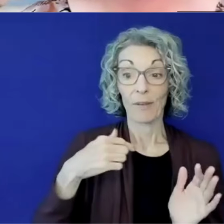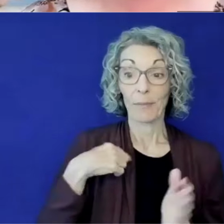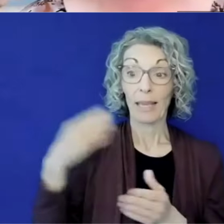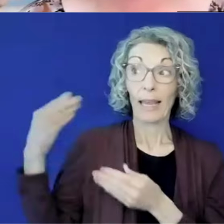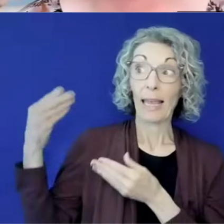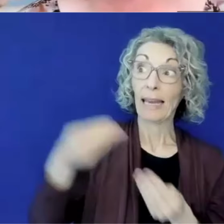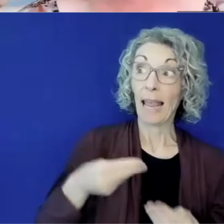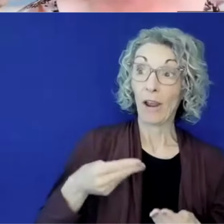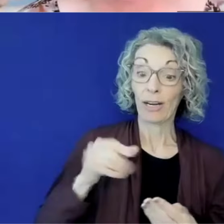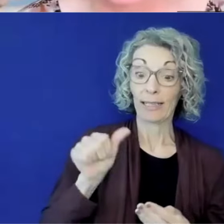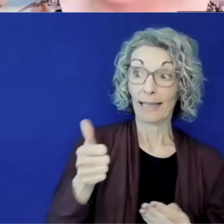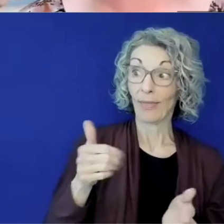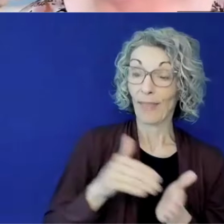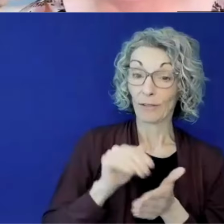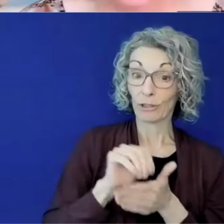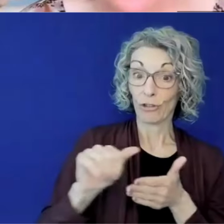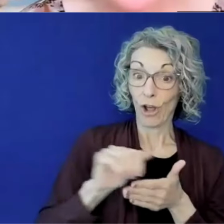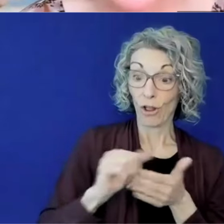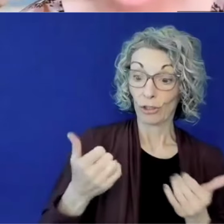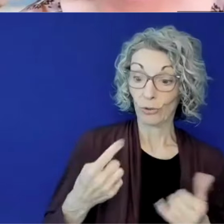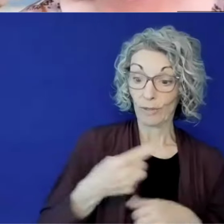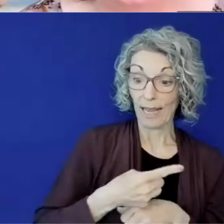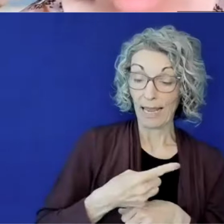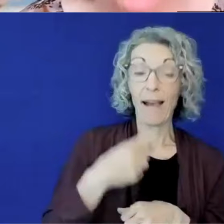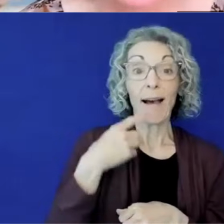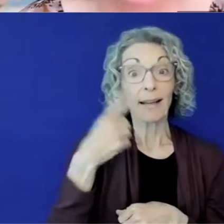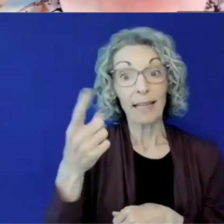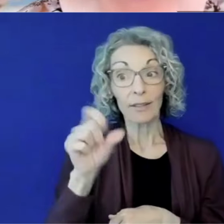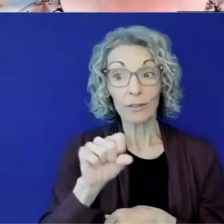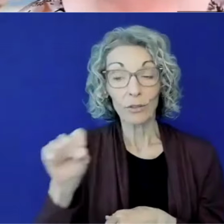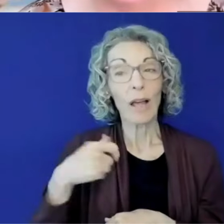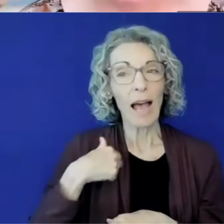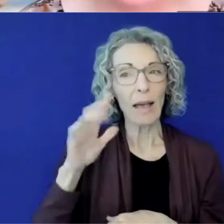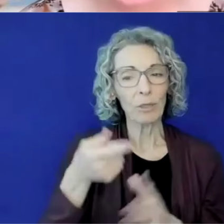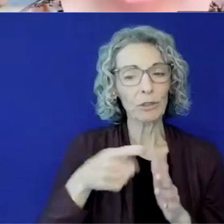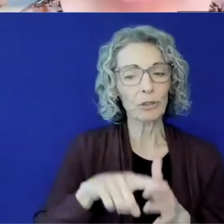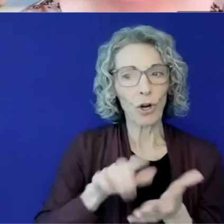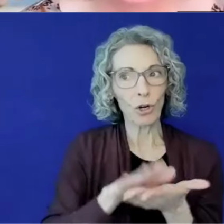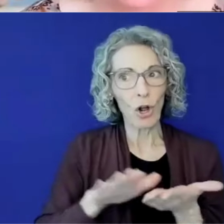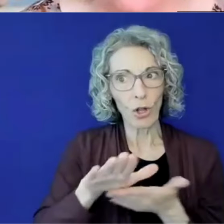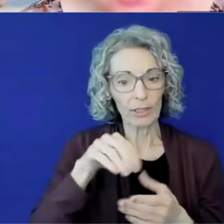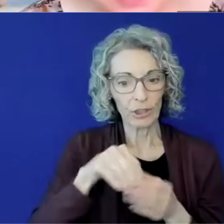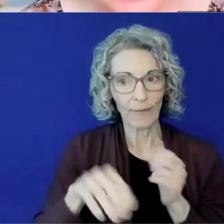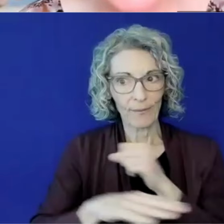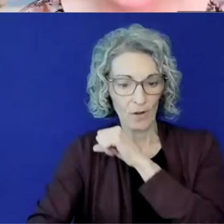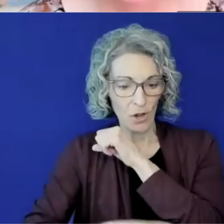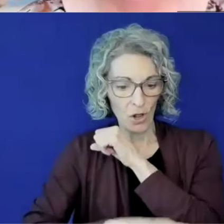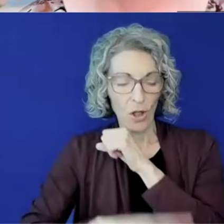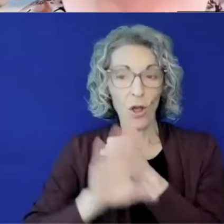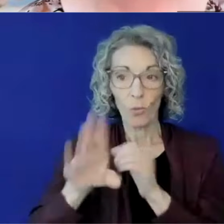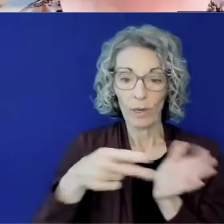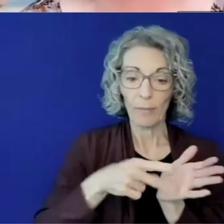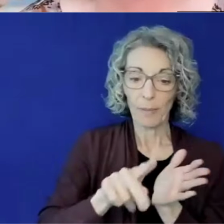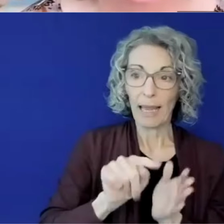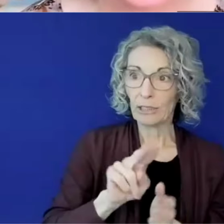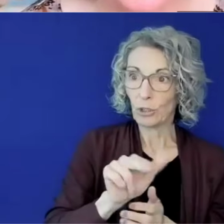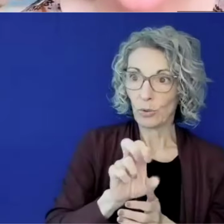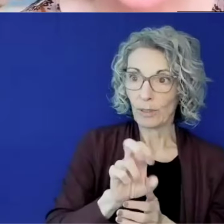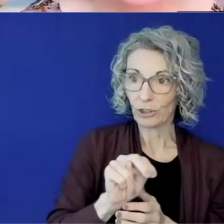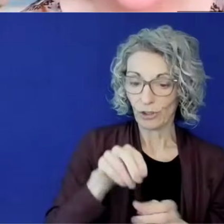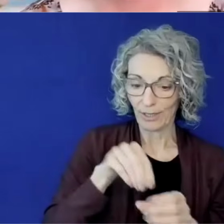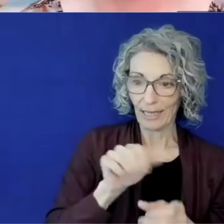and I say to Social Security, I'm starting college in the fall, I'm going to pay my tuition in August, I'm going to use